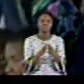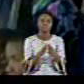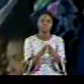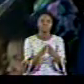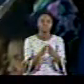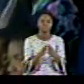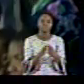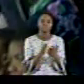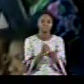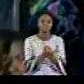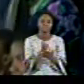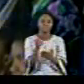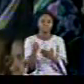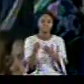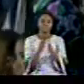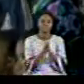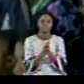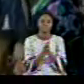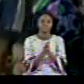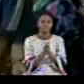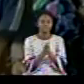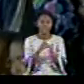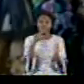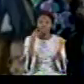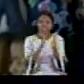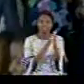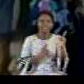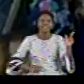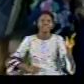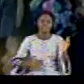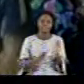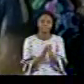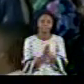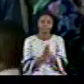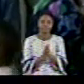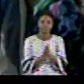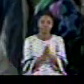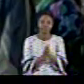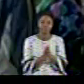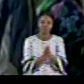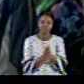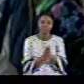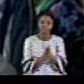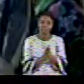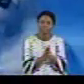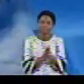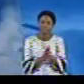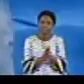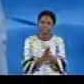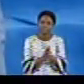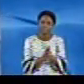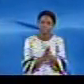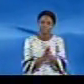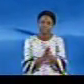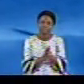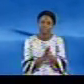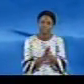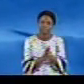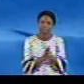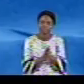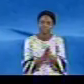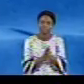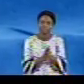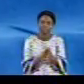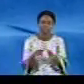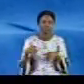Amen. Praise the Lord. I have with me here Emmanuel Ikpilifu. Since 2017,